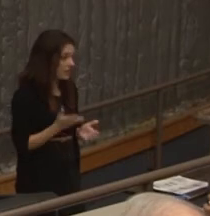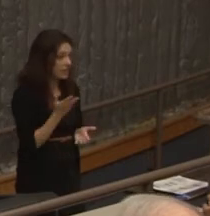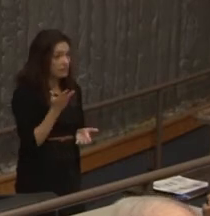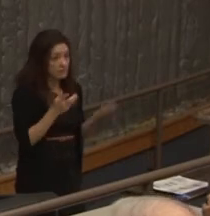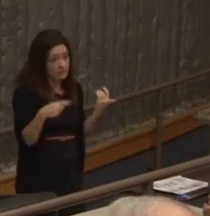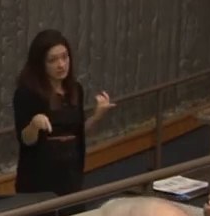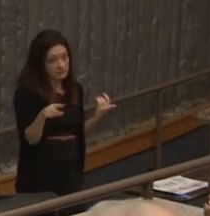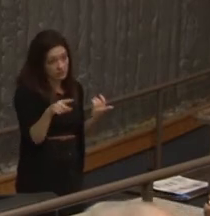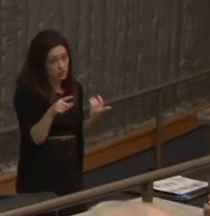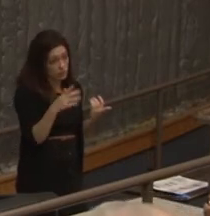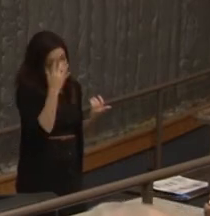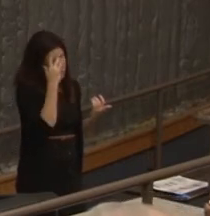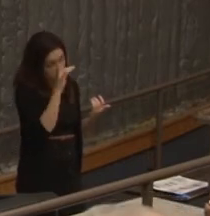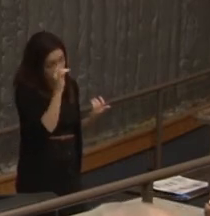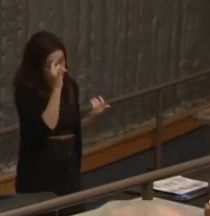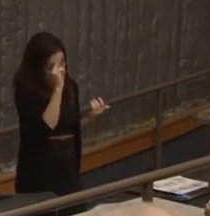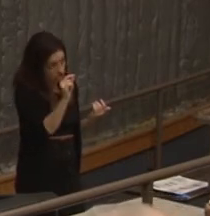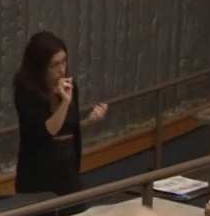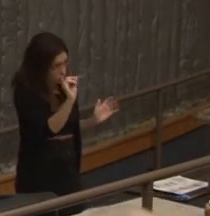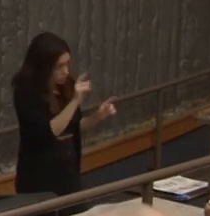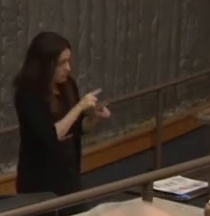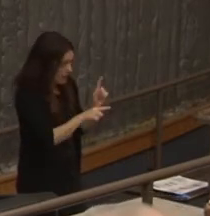are.